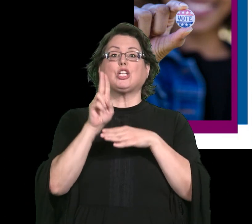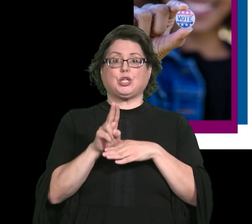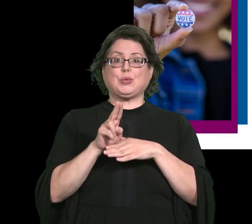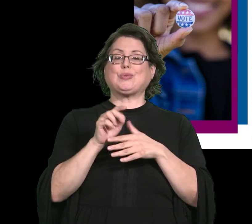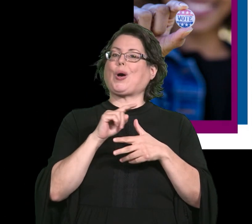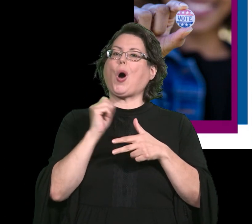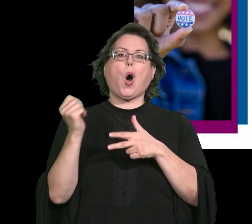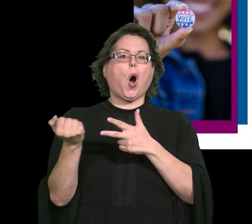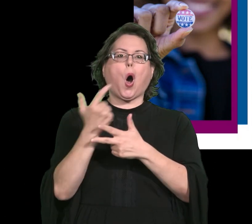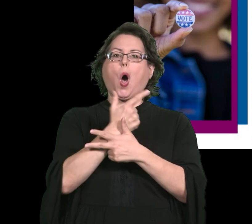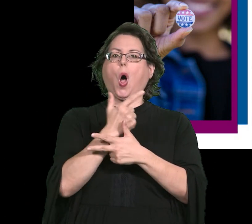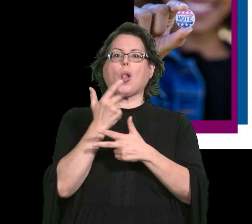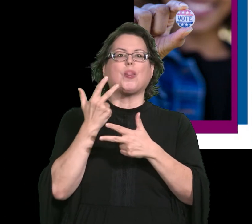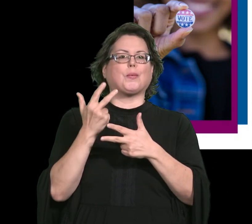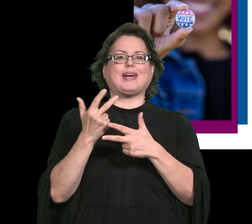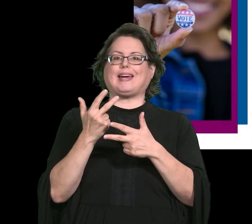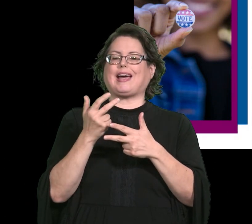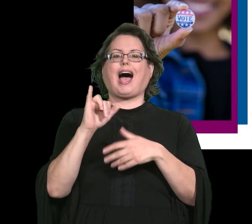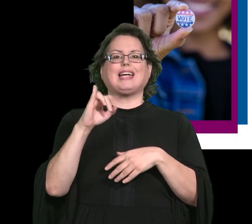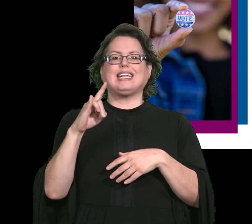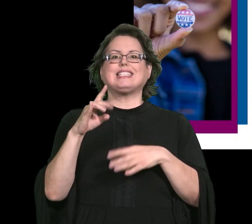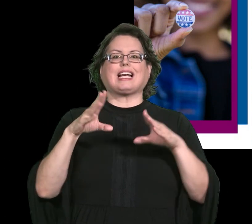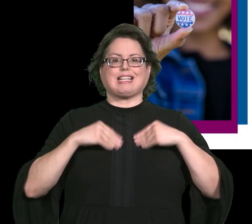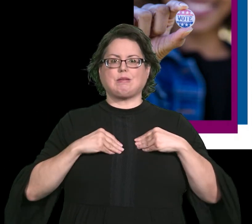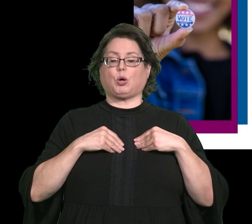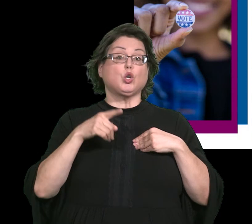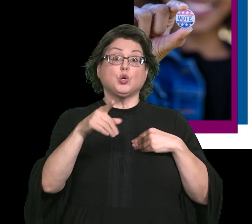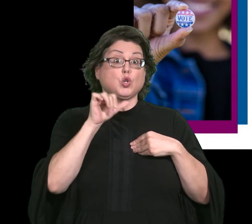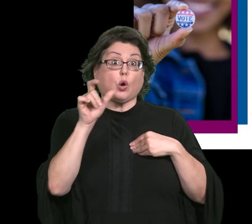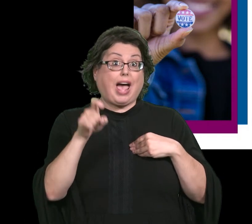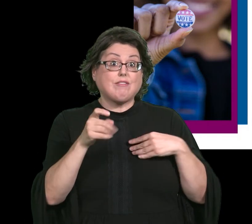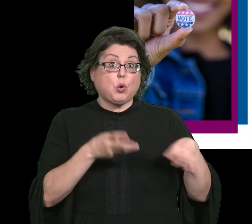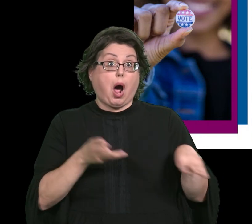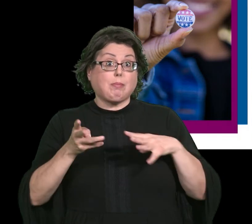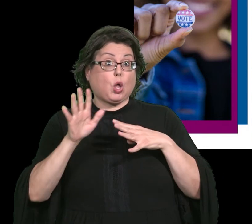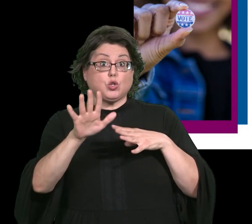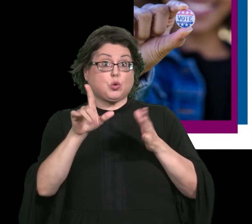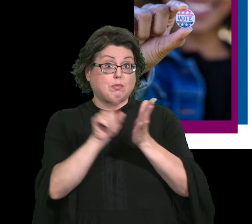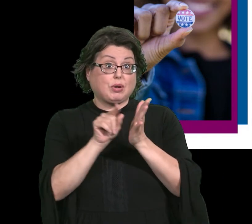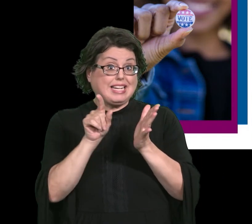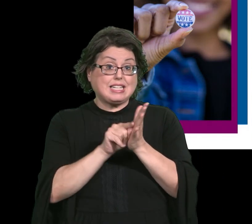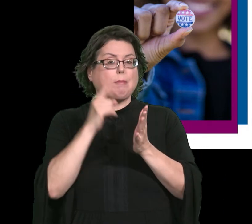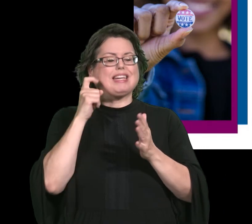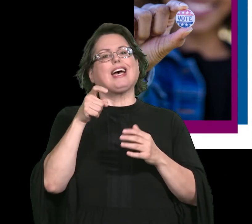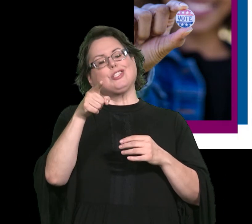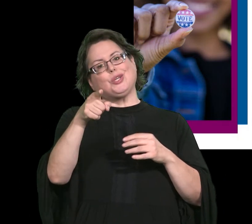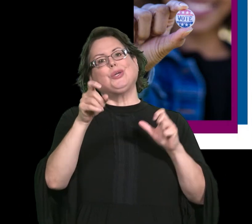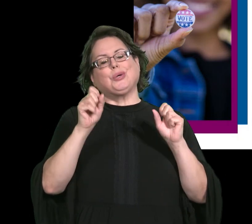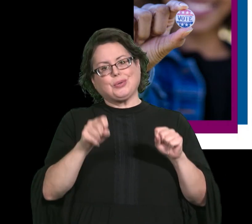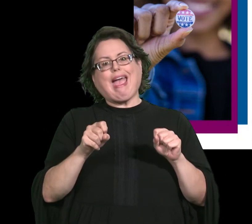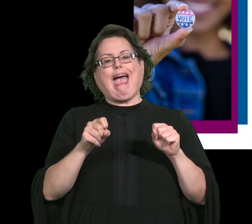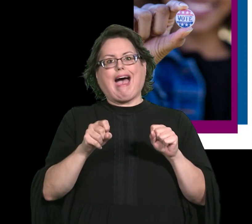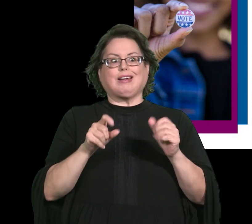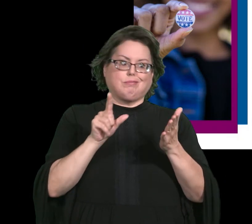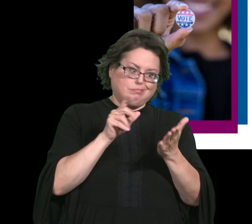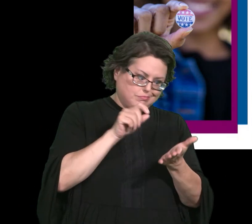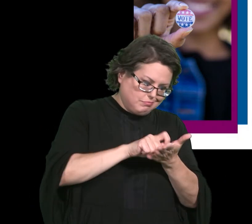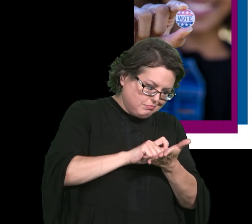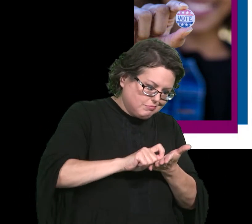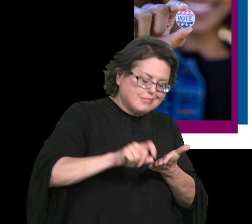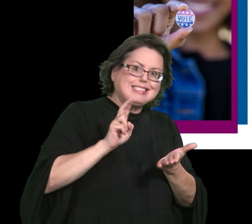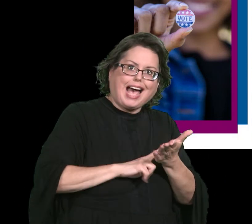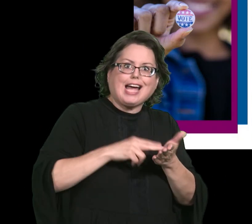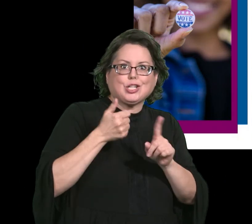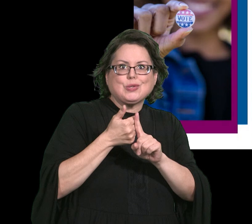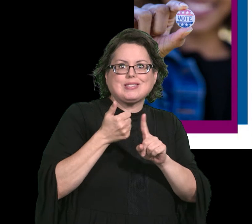acceptable. No uploaded signature is required because you will sign the printed application in number 11. You can